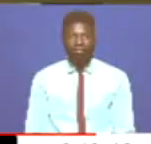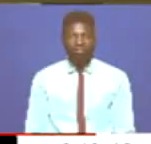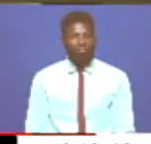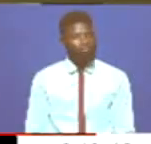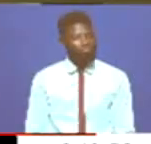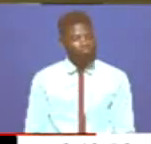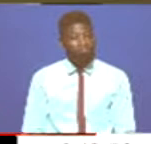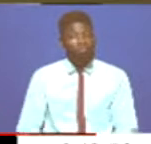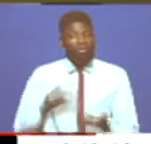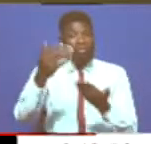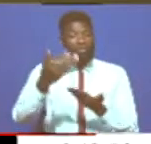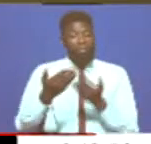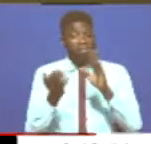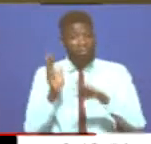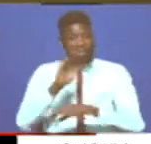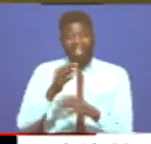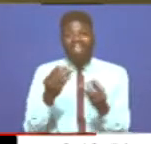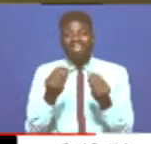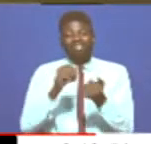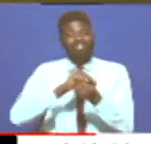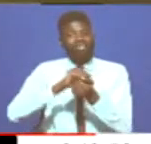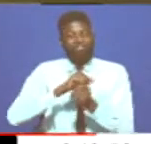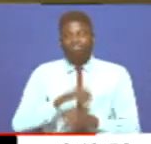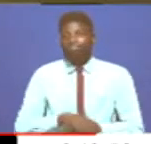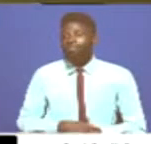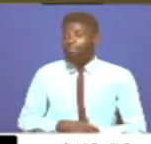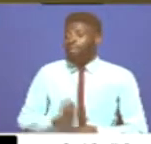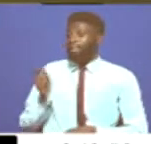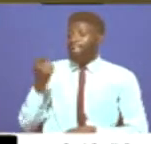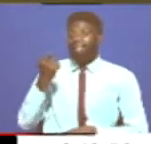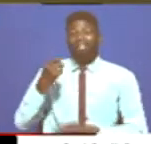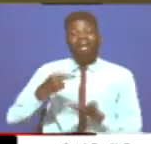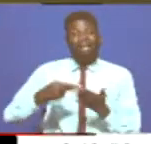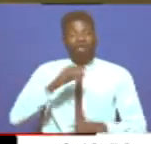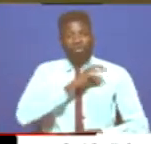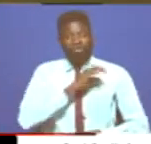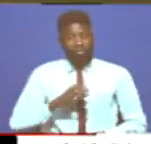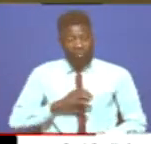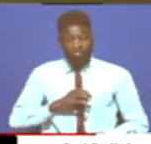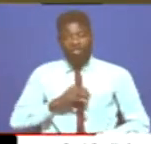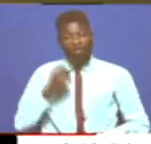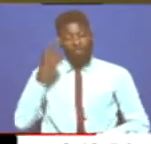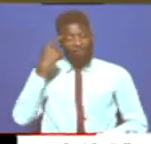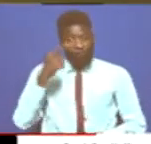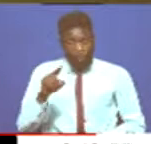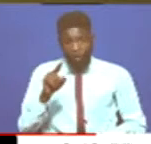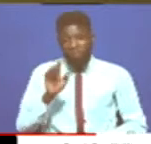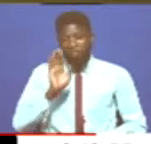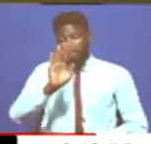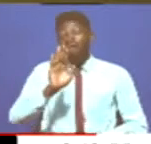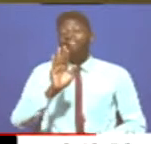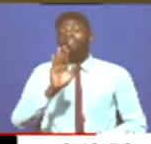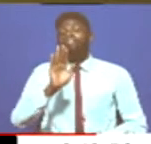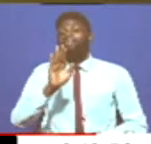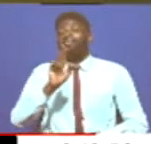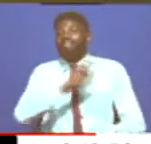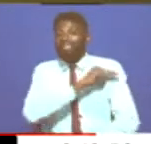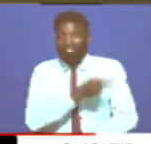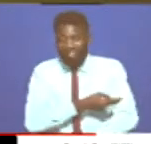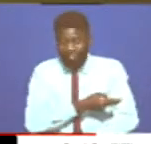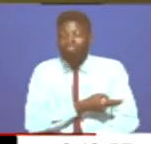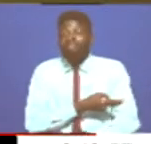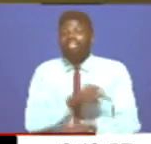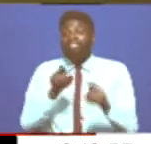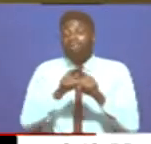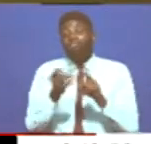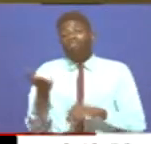Welcome back to Easy Friday. Now, Kenya's High Commissioner to Nigeria, who is also former Migori County Senator Wilfred Mashage, has been